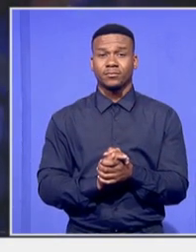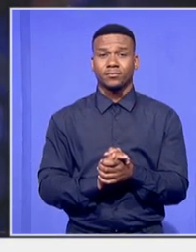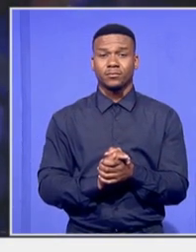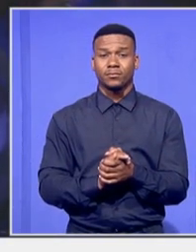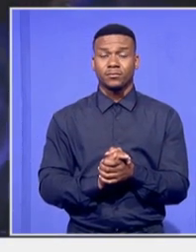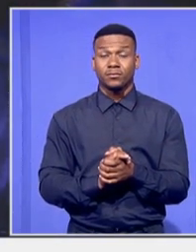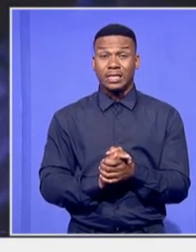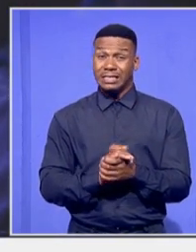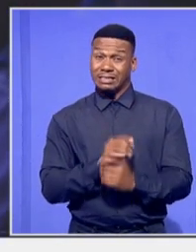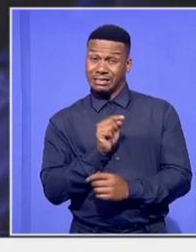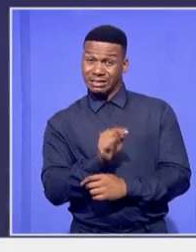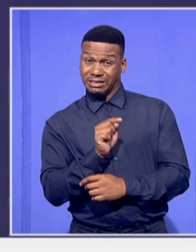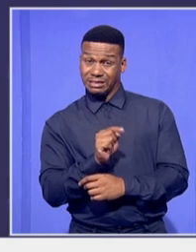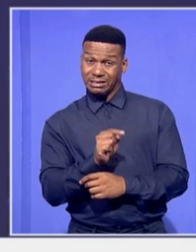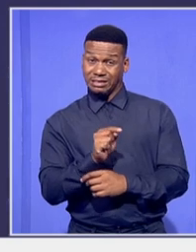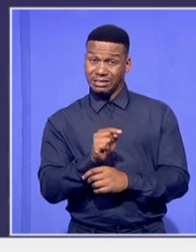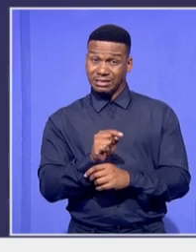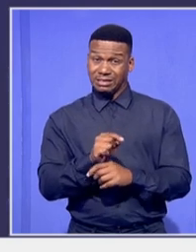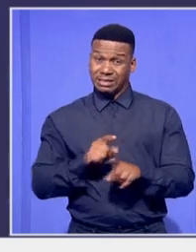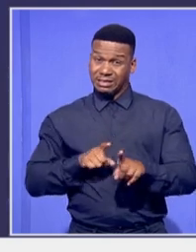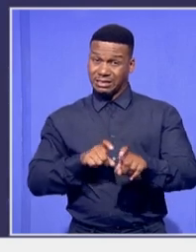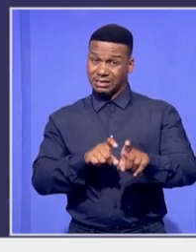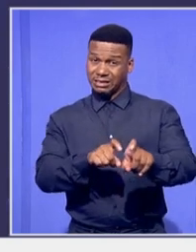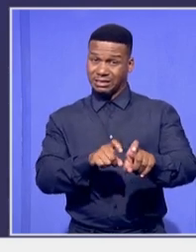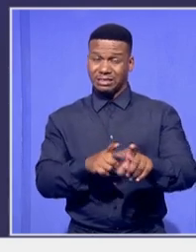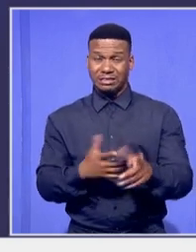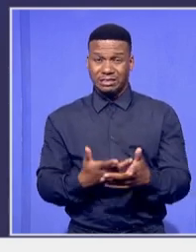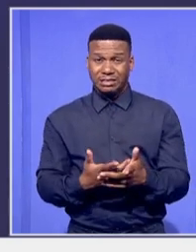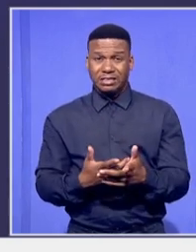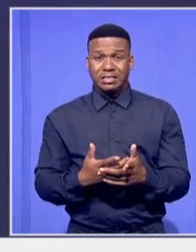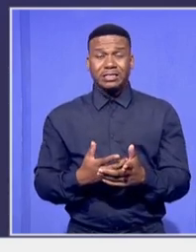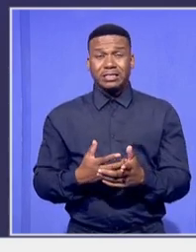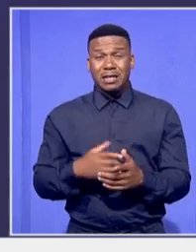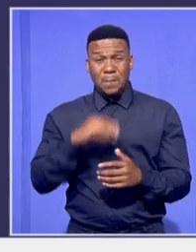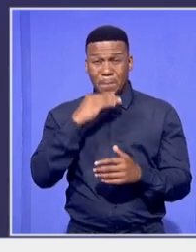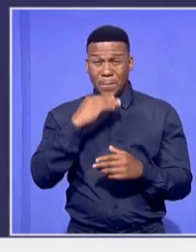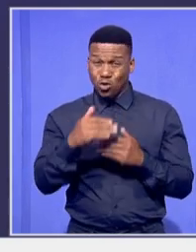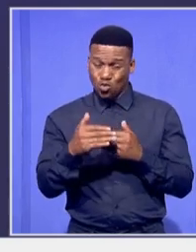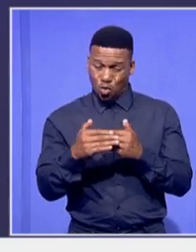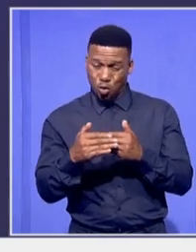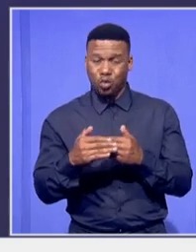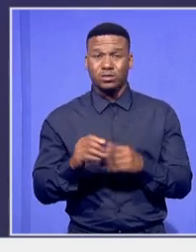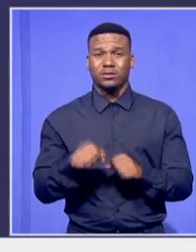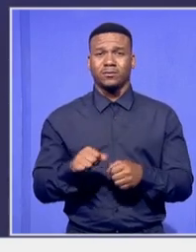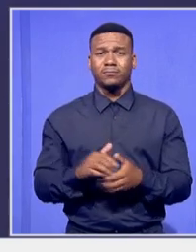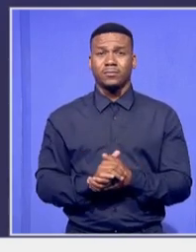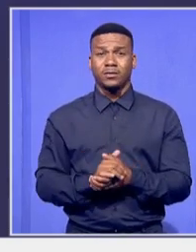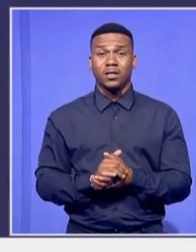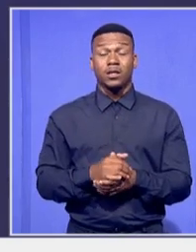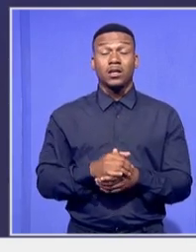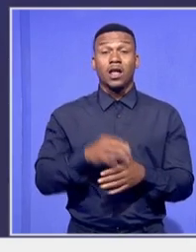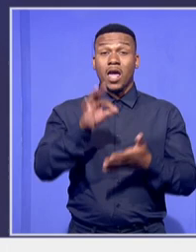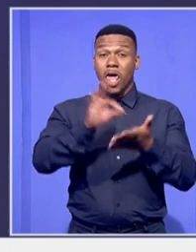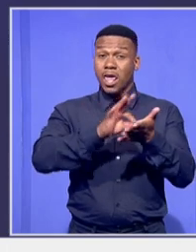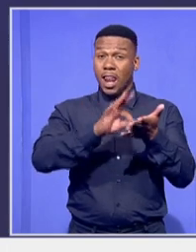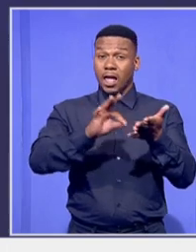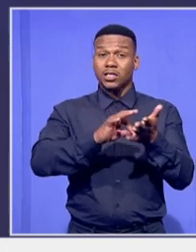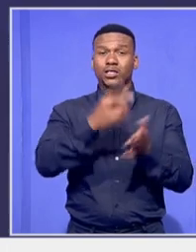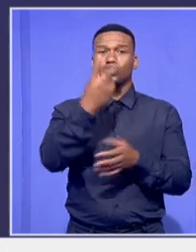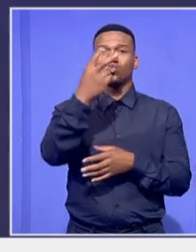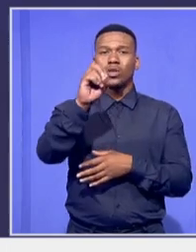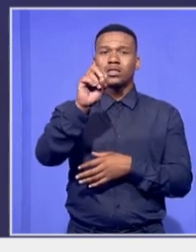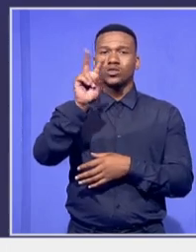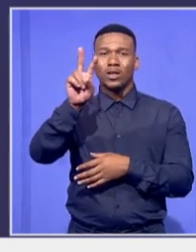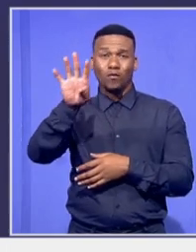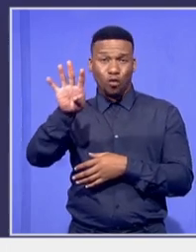This race has never been closer. In election 2024, it is the DA and only the